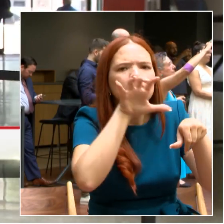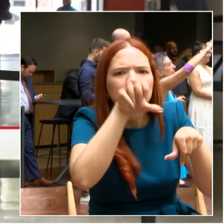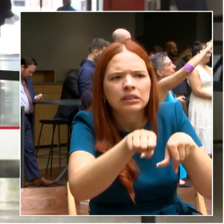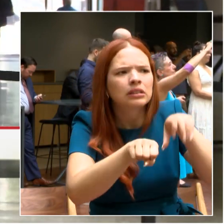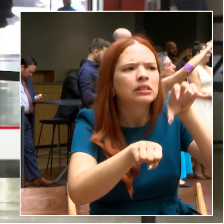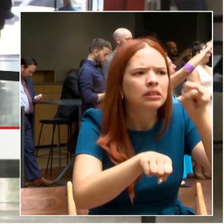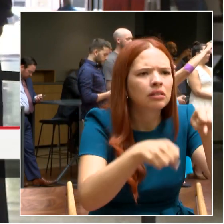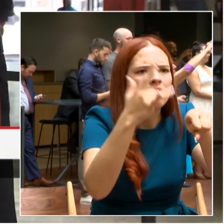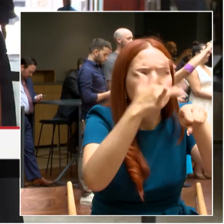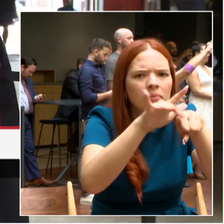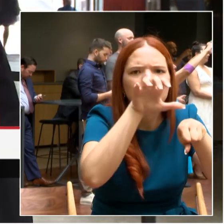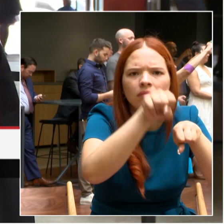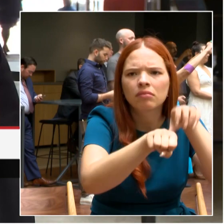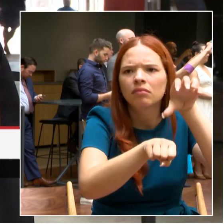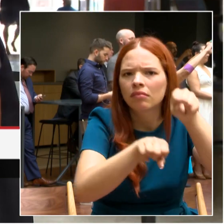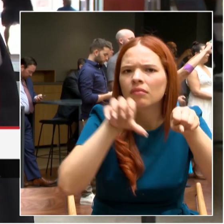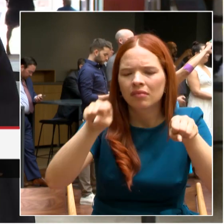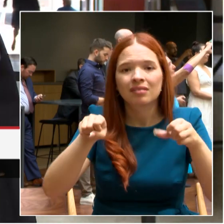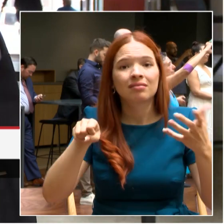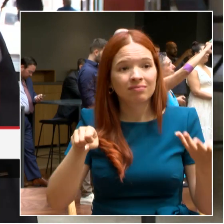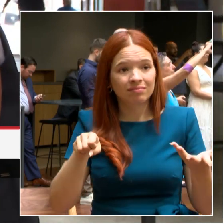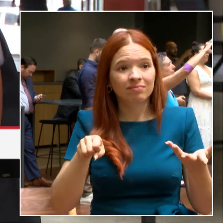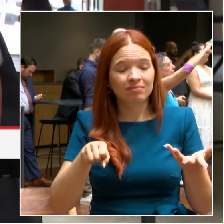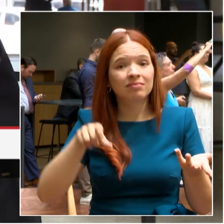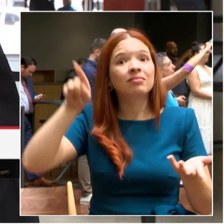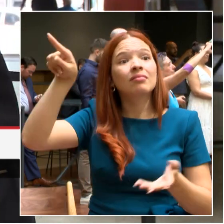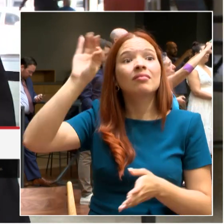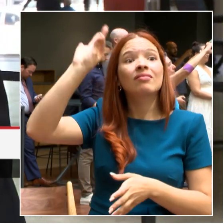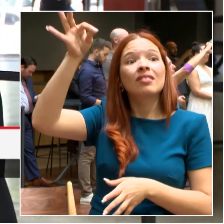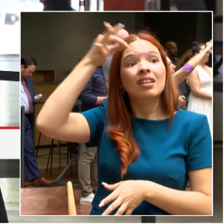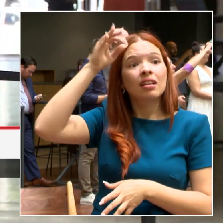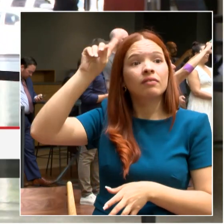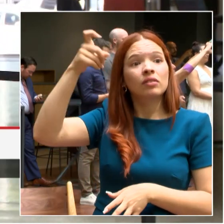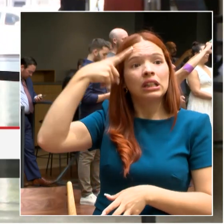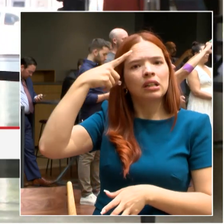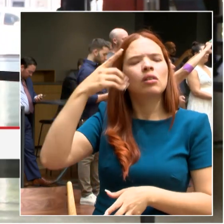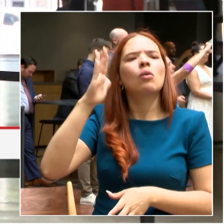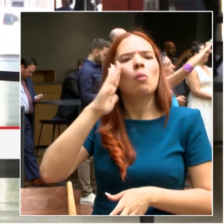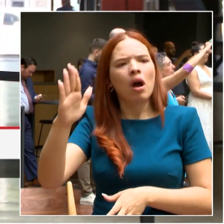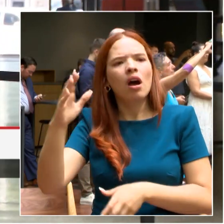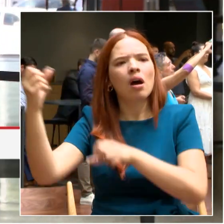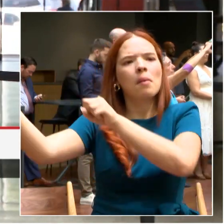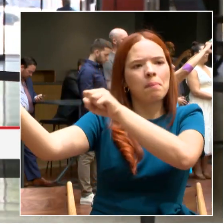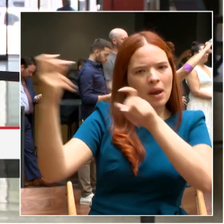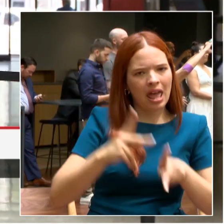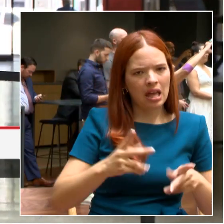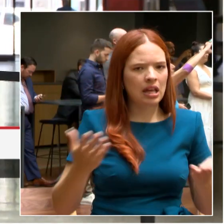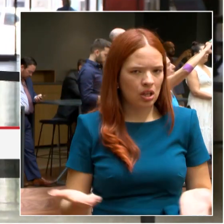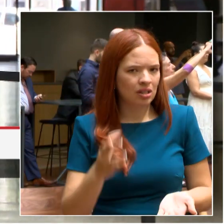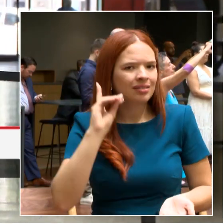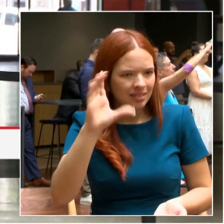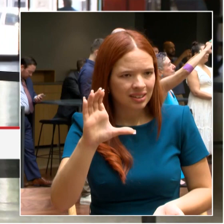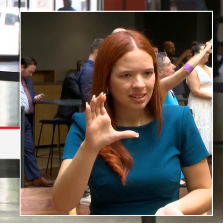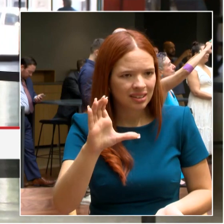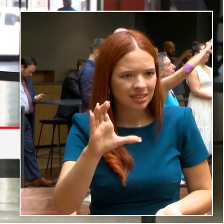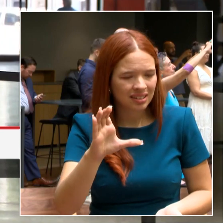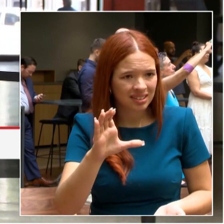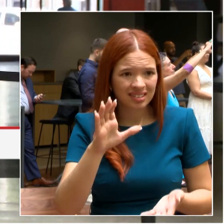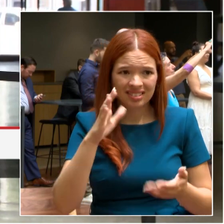but they won't come back in the same number because the way of work has changed. We know that. We don't expect to go back